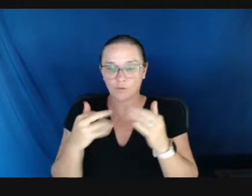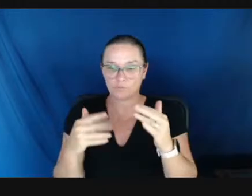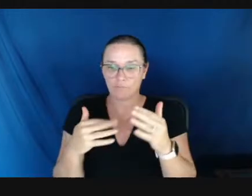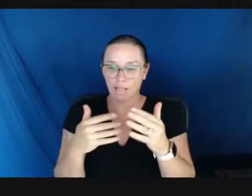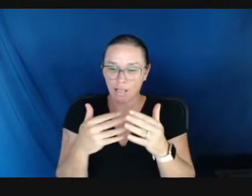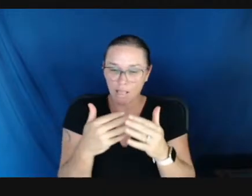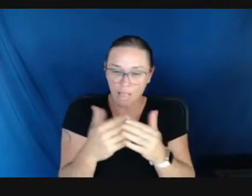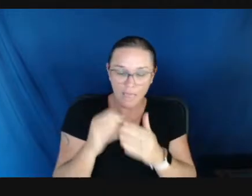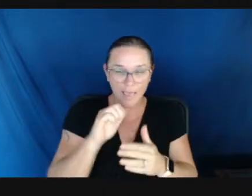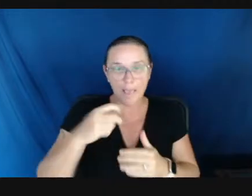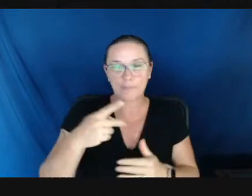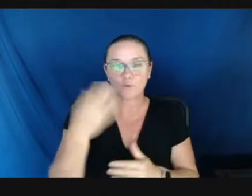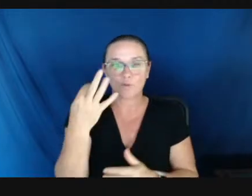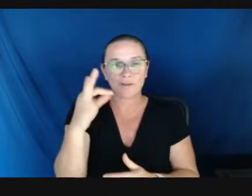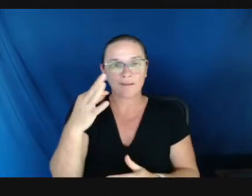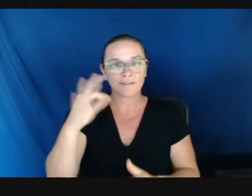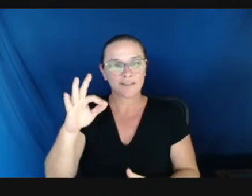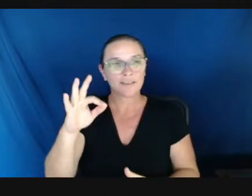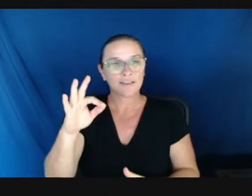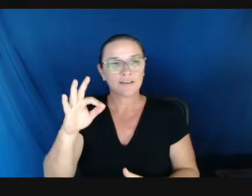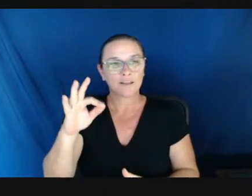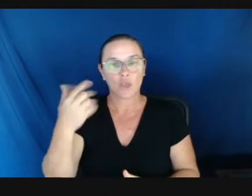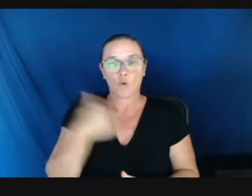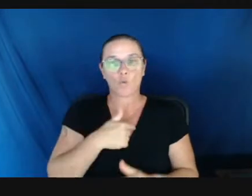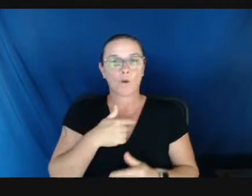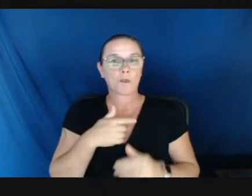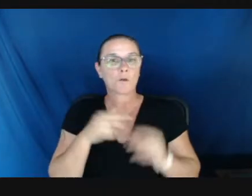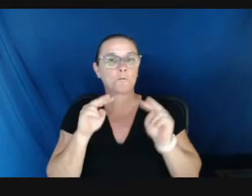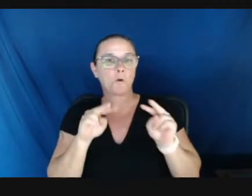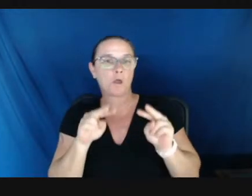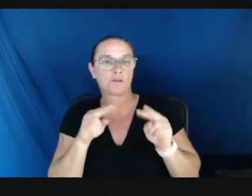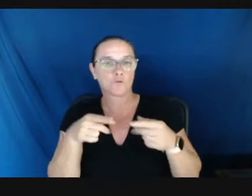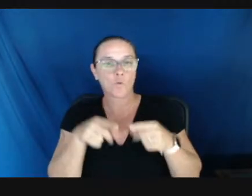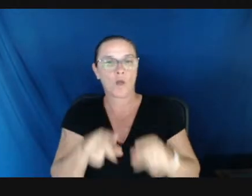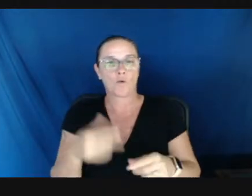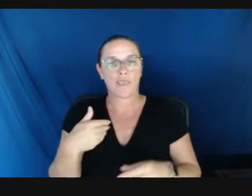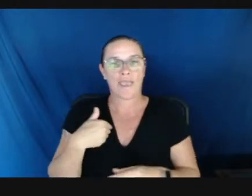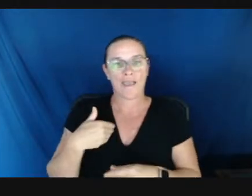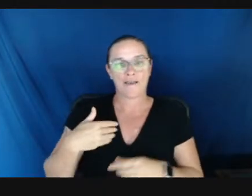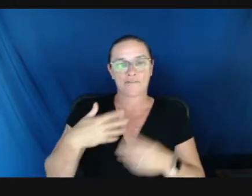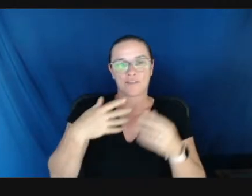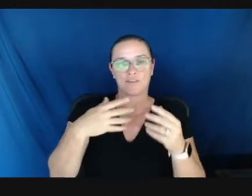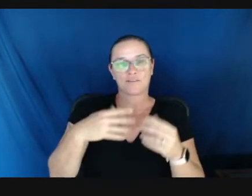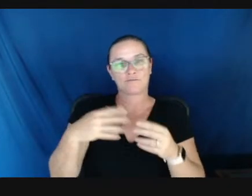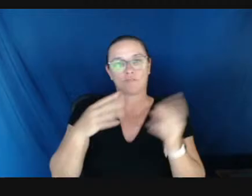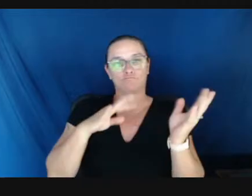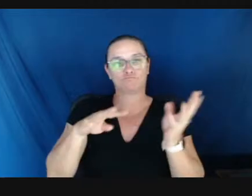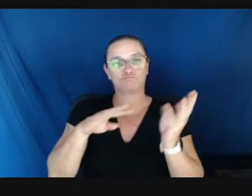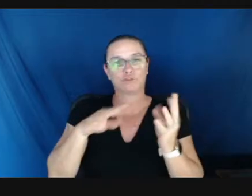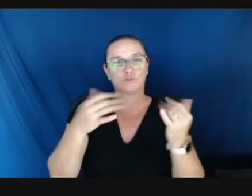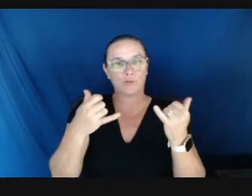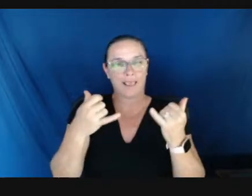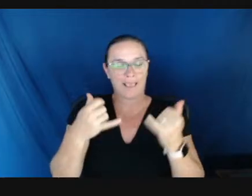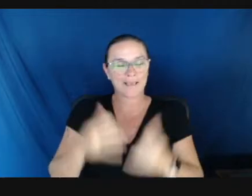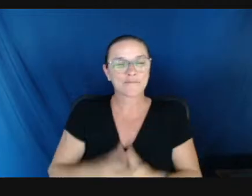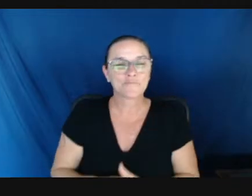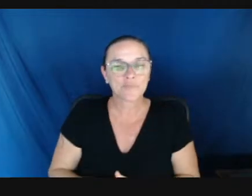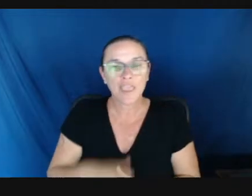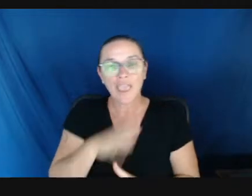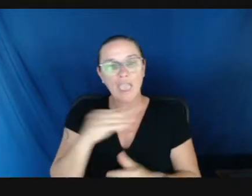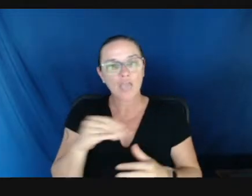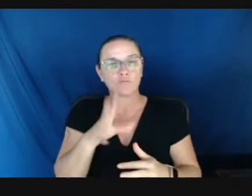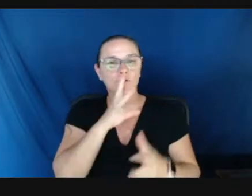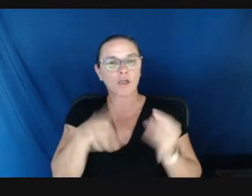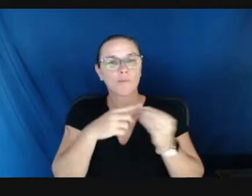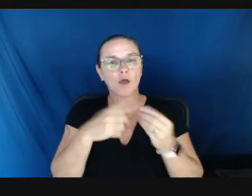an eye on what's happening as we go through our broadcast today. And we'll update you guys on what's been happening over the past week on the volcano